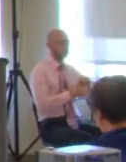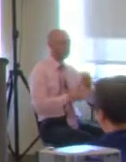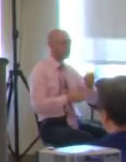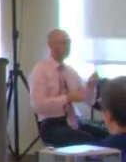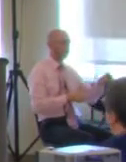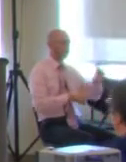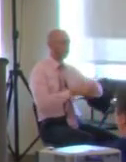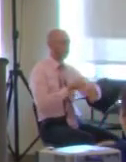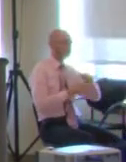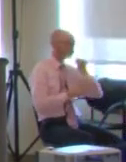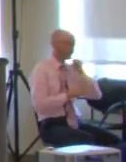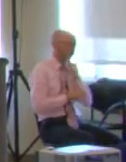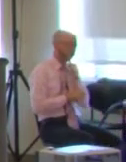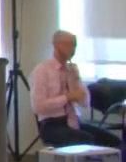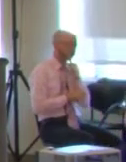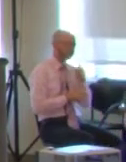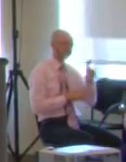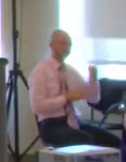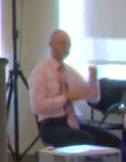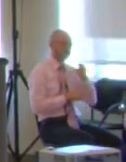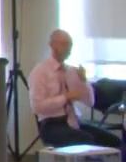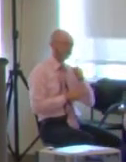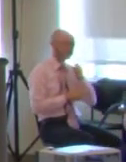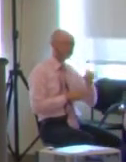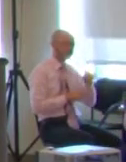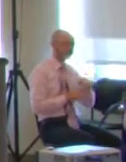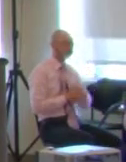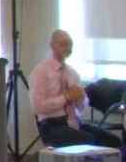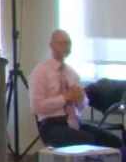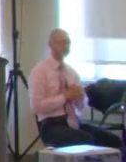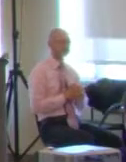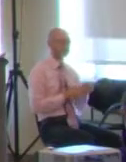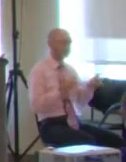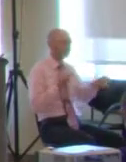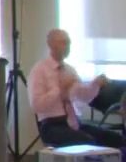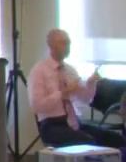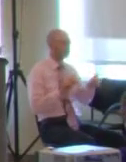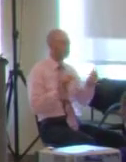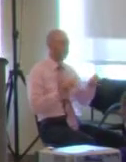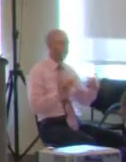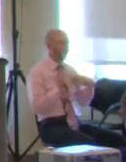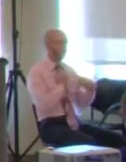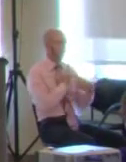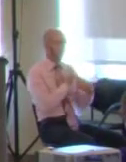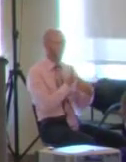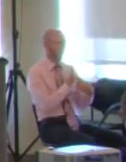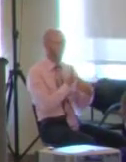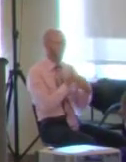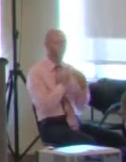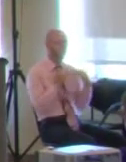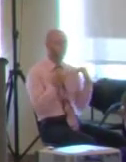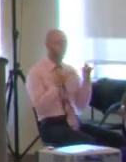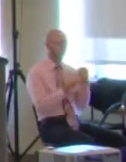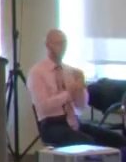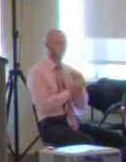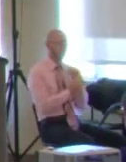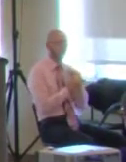with a disability. The other thing is that people can have symptoms and still be very effective at